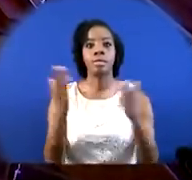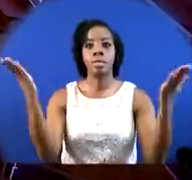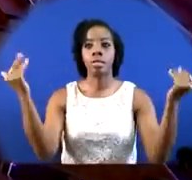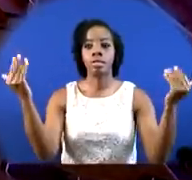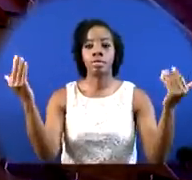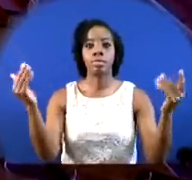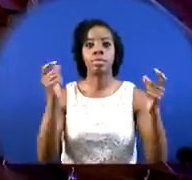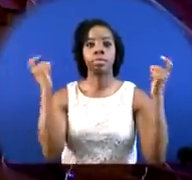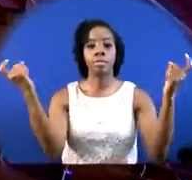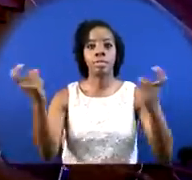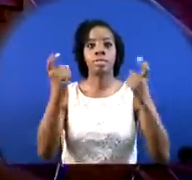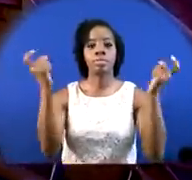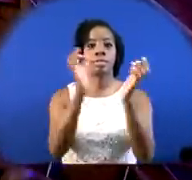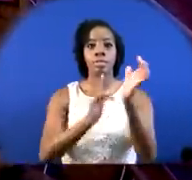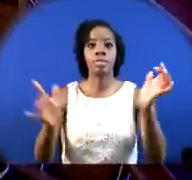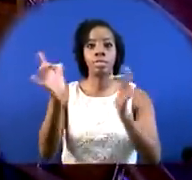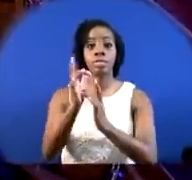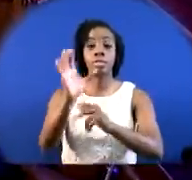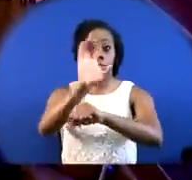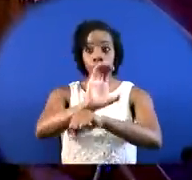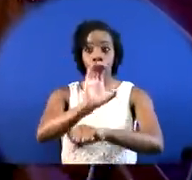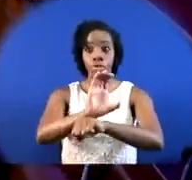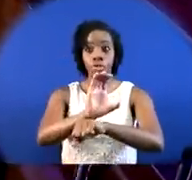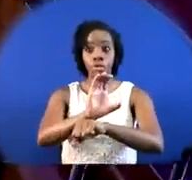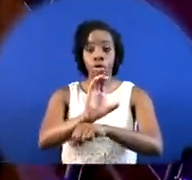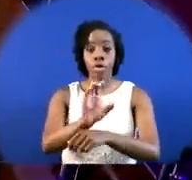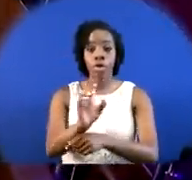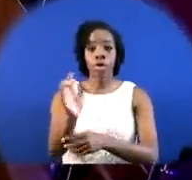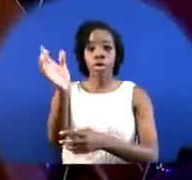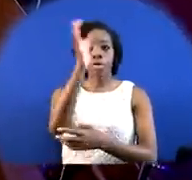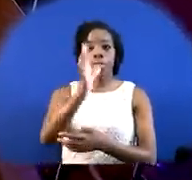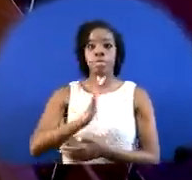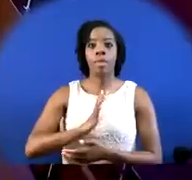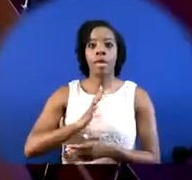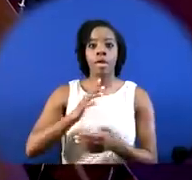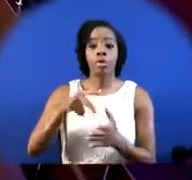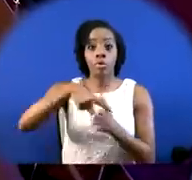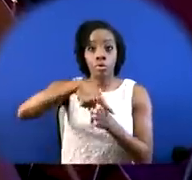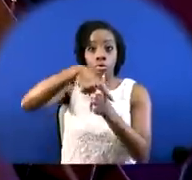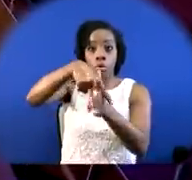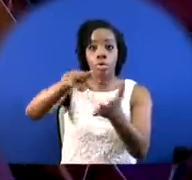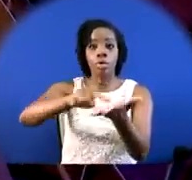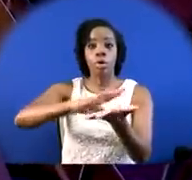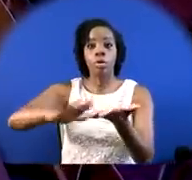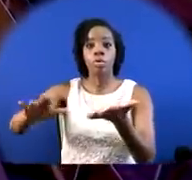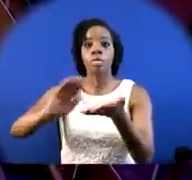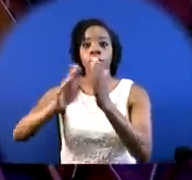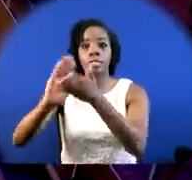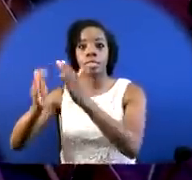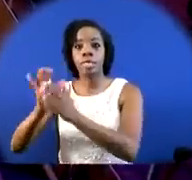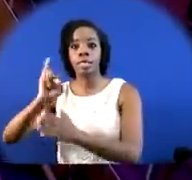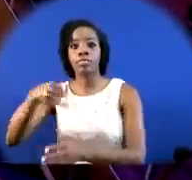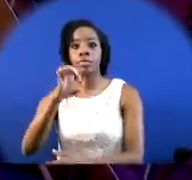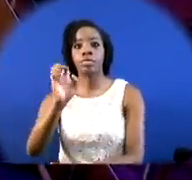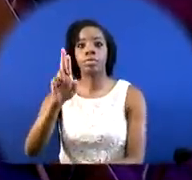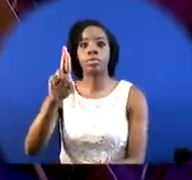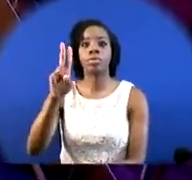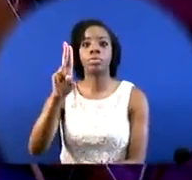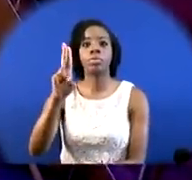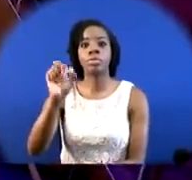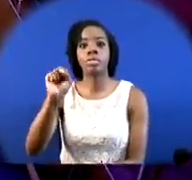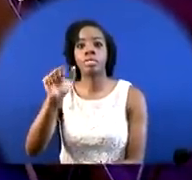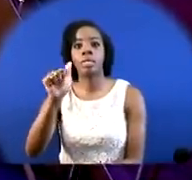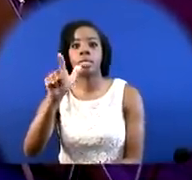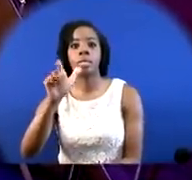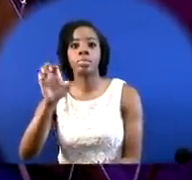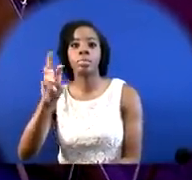house. The one who rode into the holy city of Jerusalem, preparing to redeem us